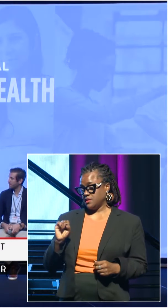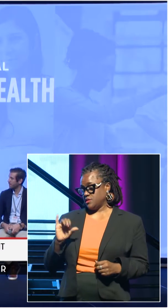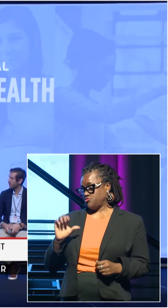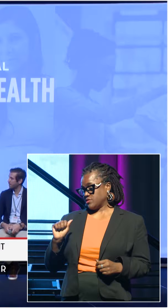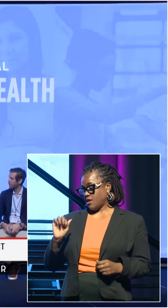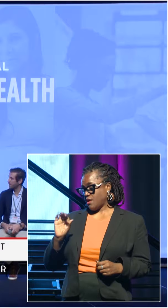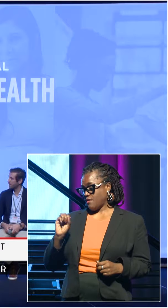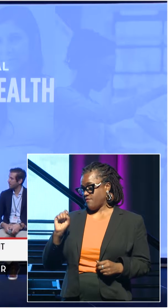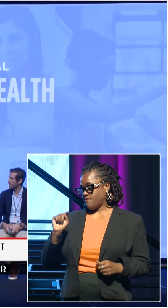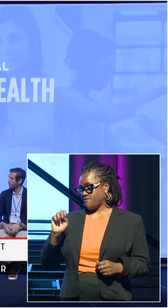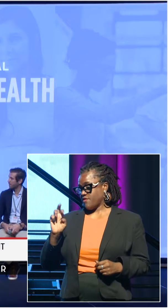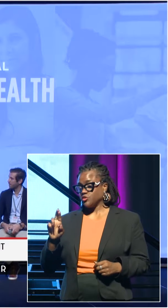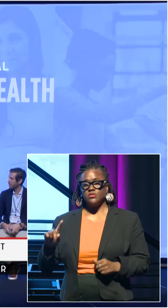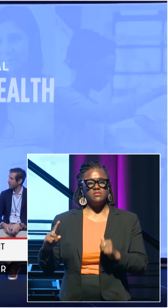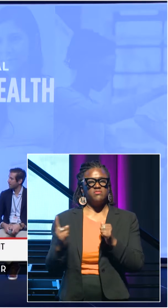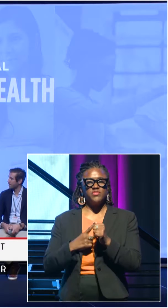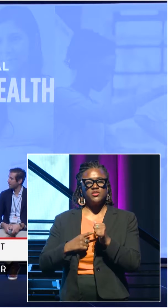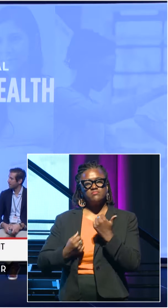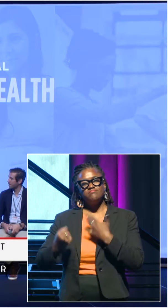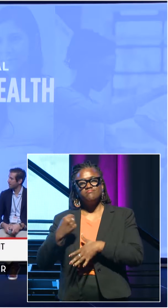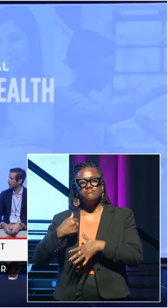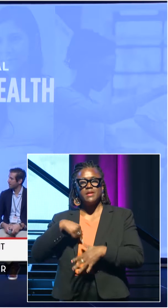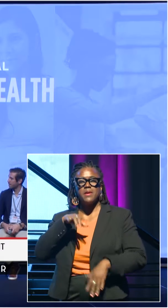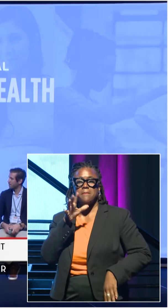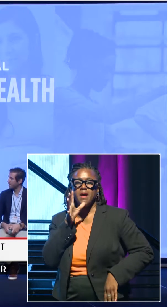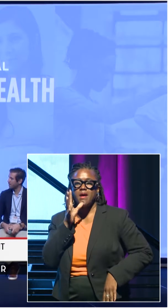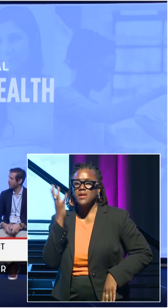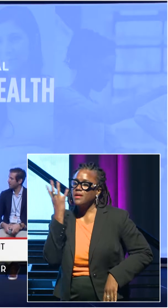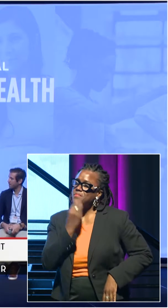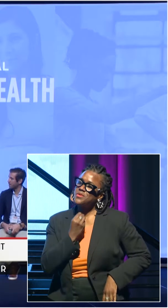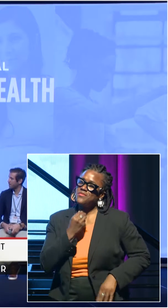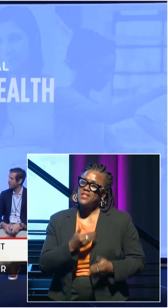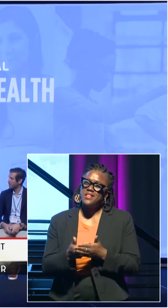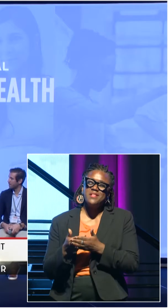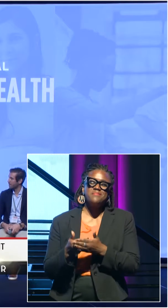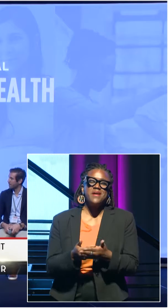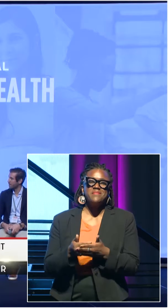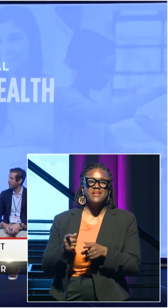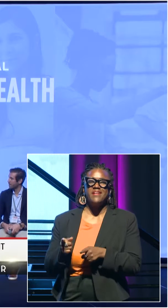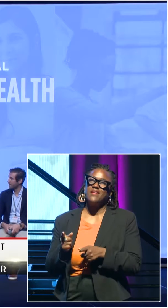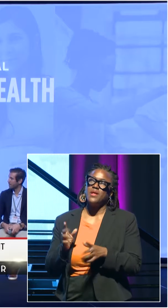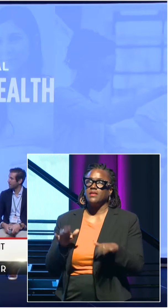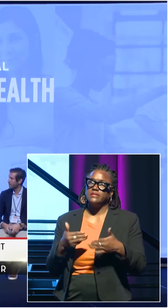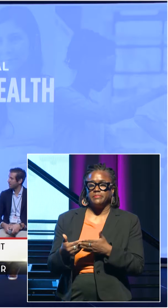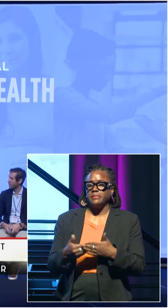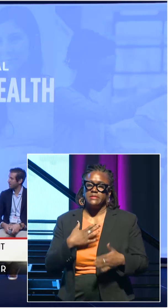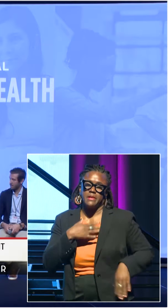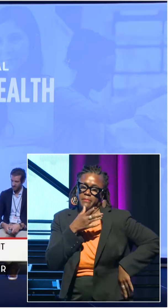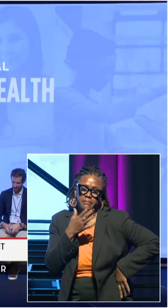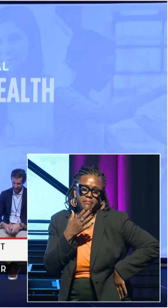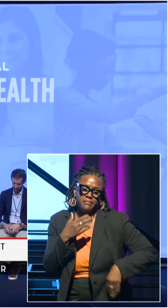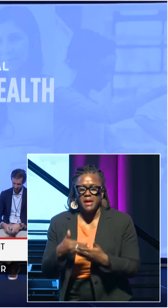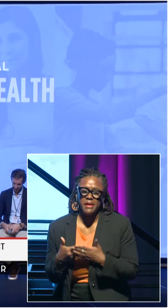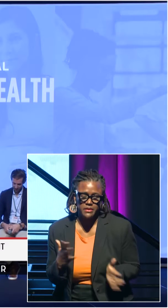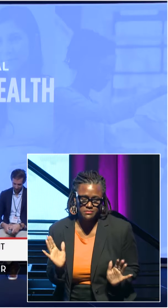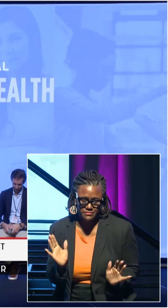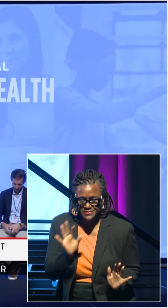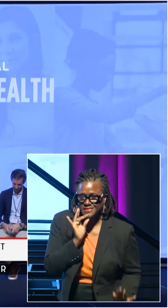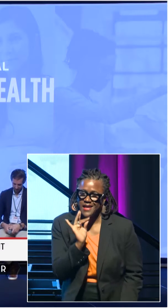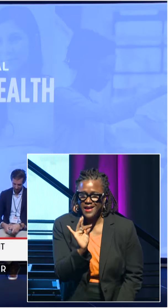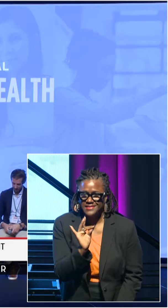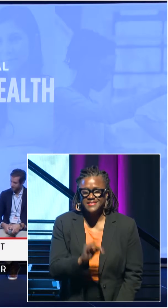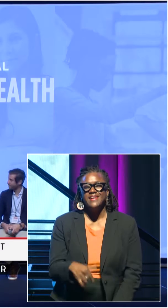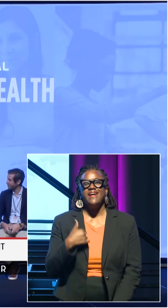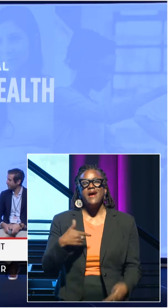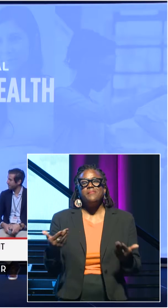Foster, and first and most importantly, I'm a mom of a beautiful baby. Oh, she's not a baby anymore. She's my baby. She's 8 years old.